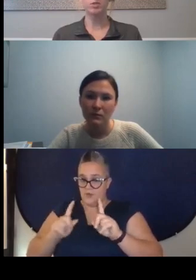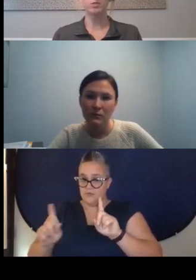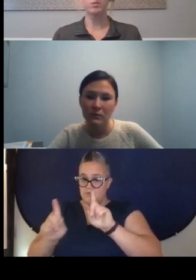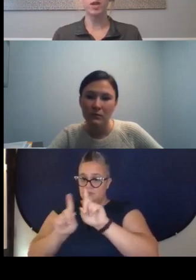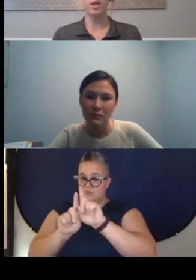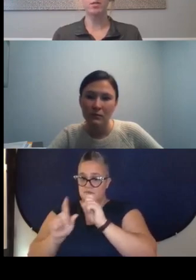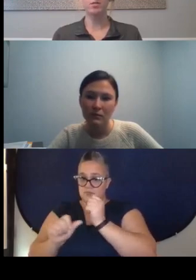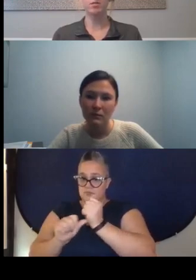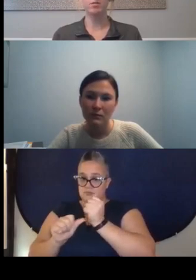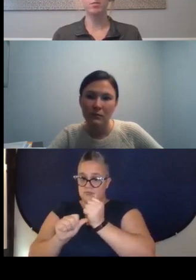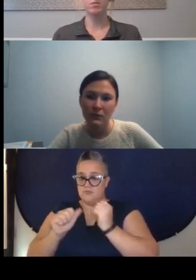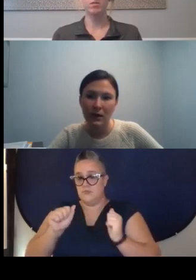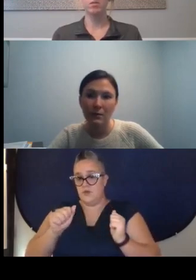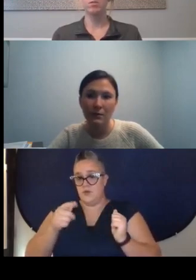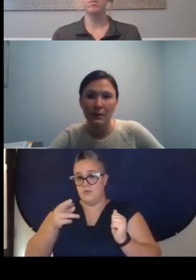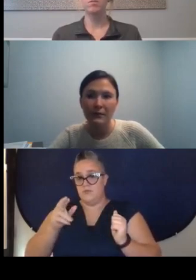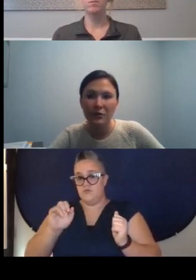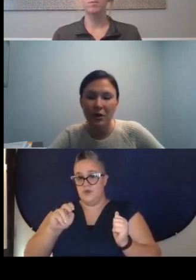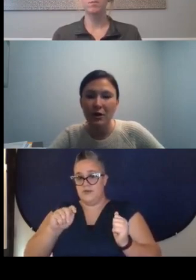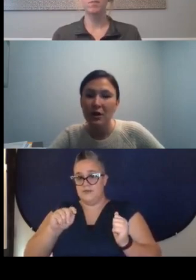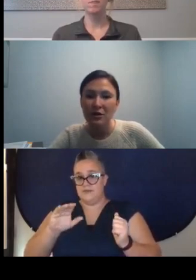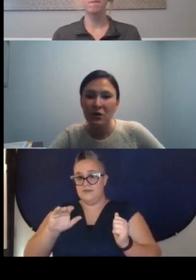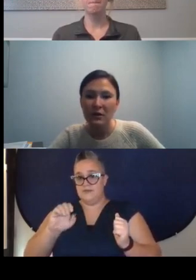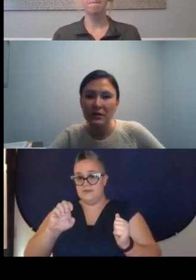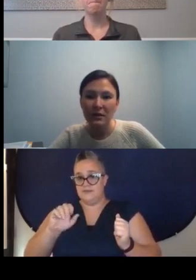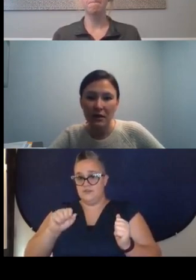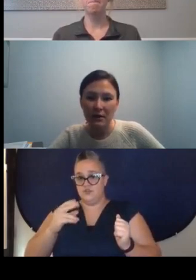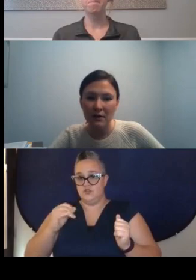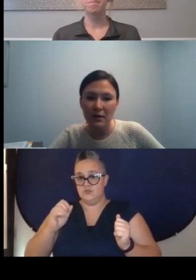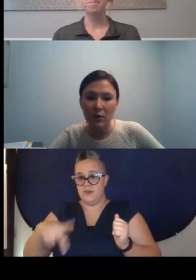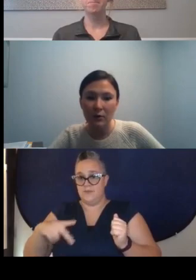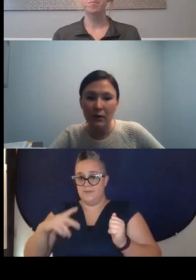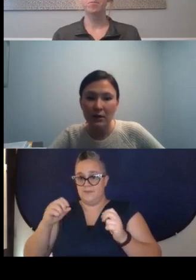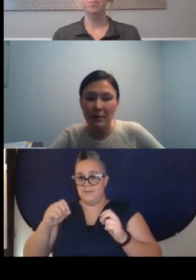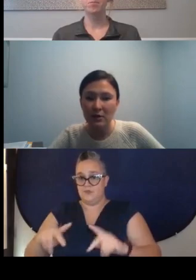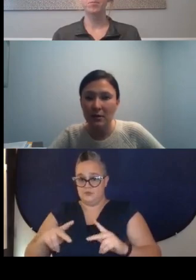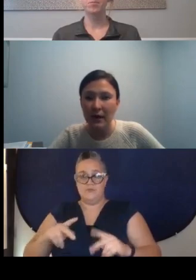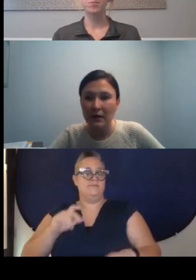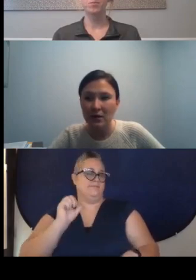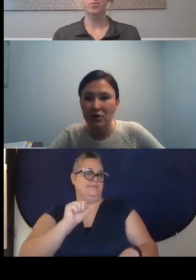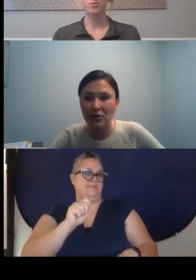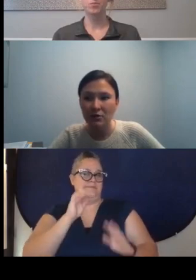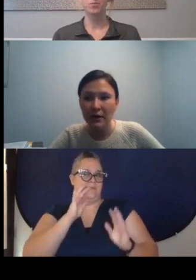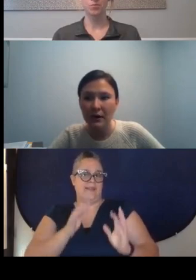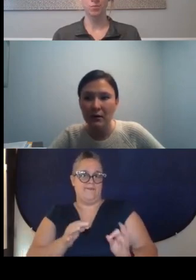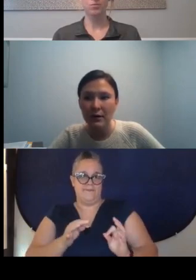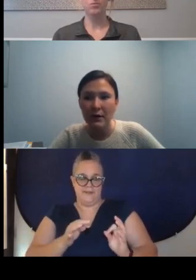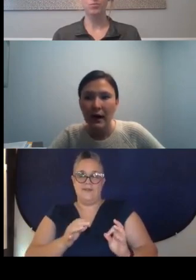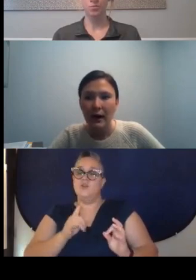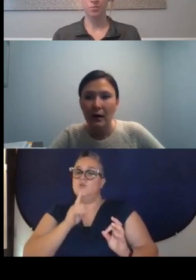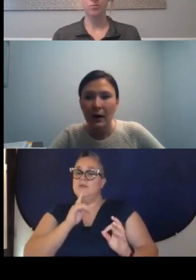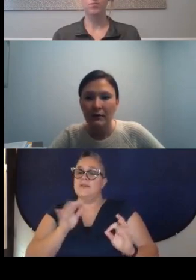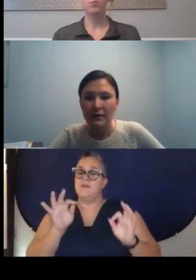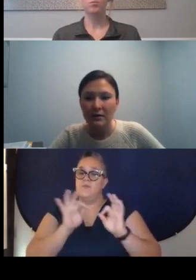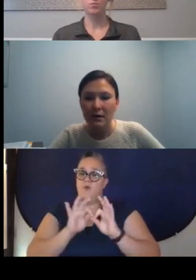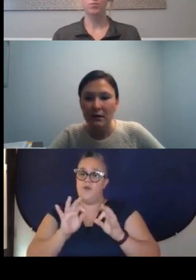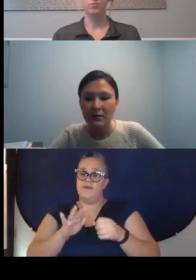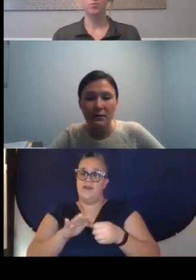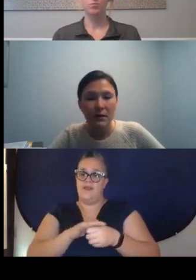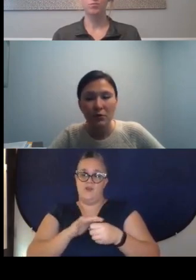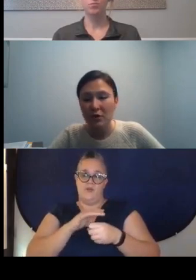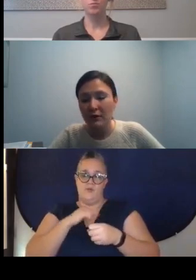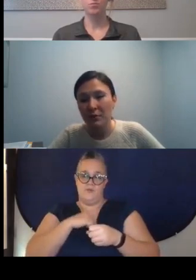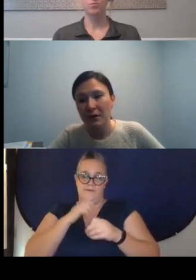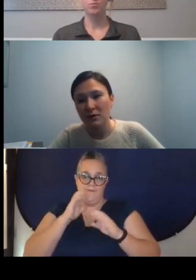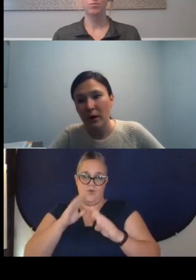or opportunities we've had? Yep, for sure. So this is a key area that we're really especially paying attention to right now. Obviously,